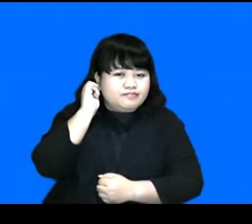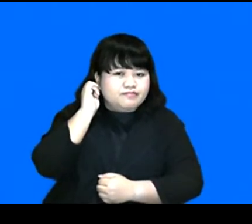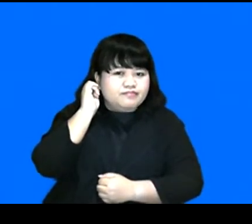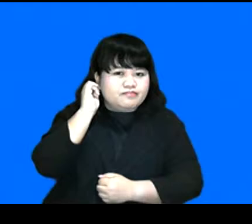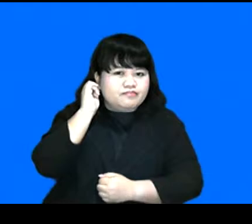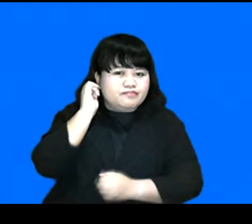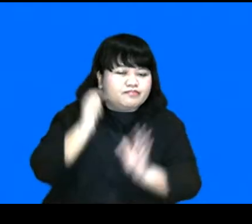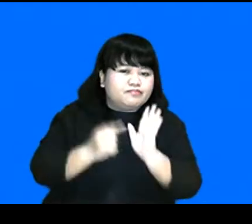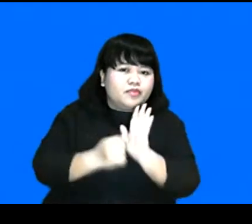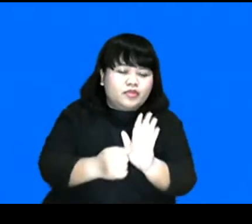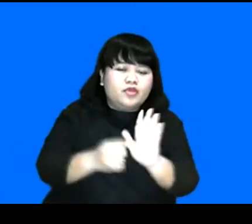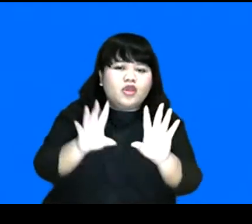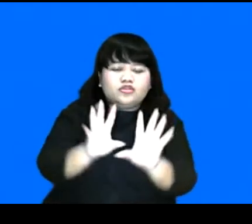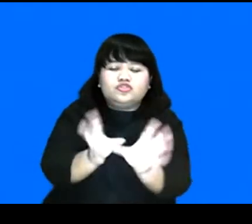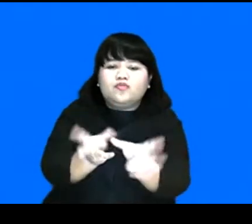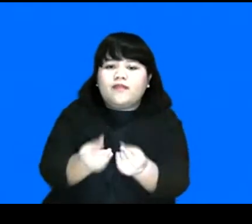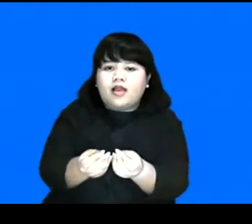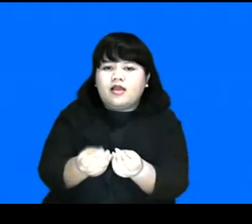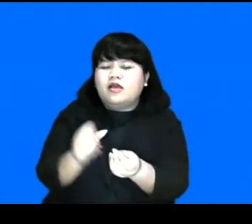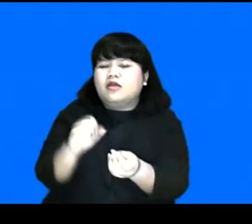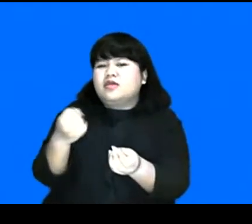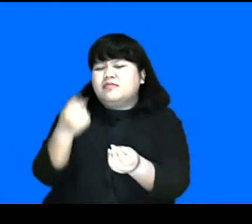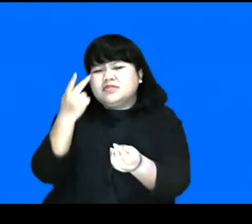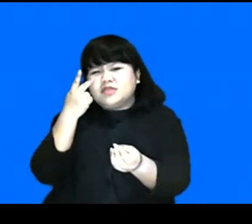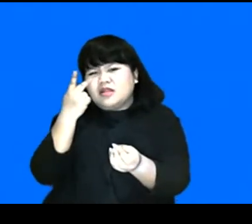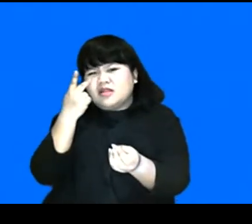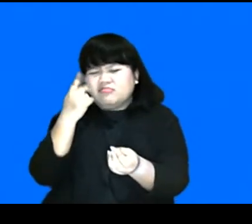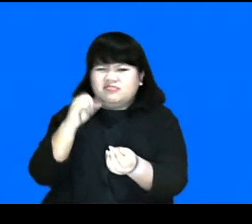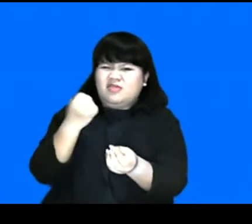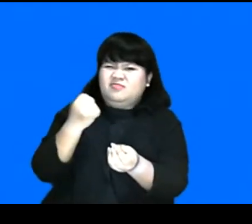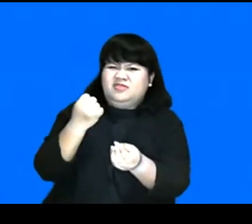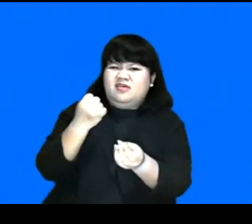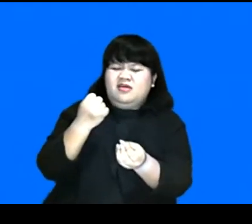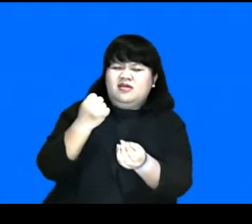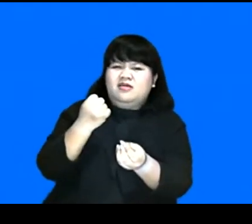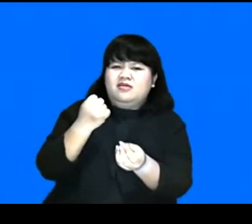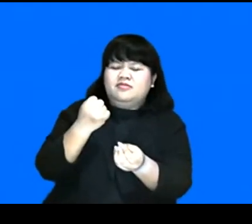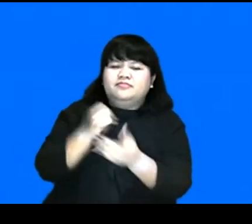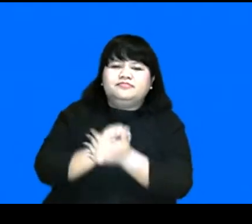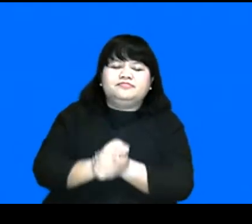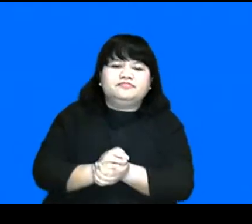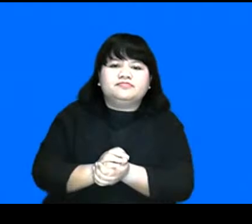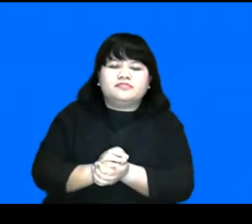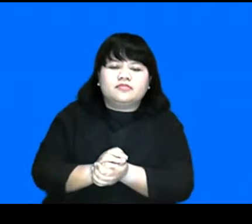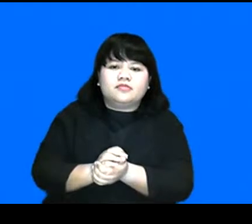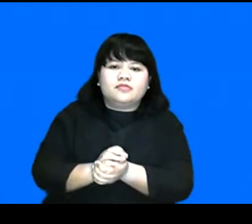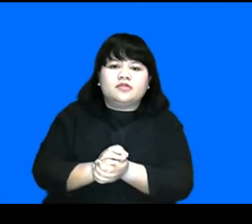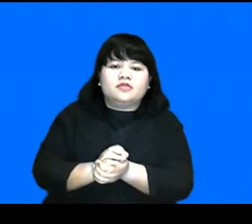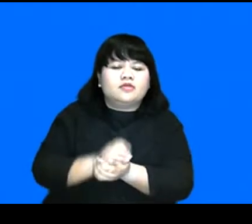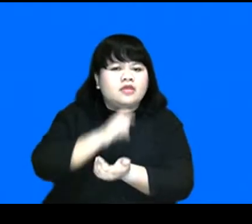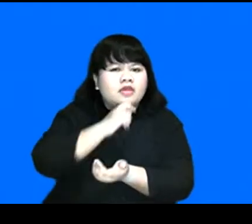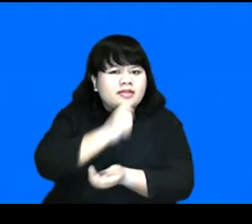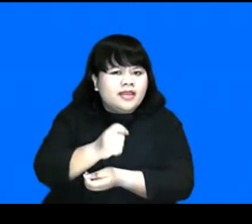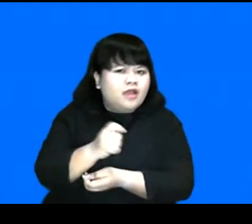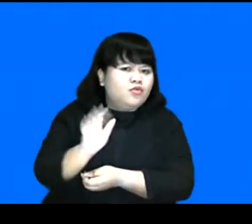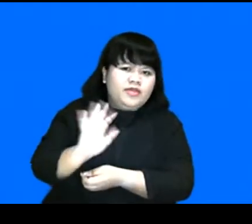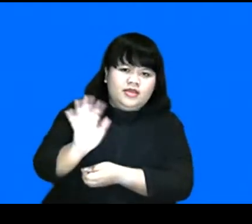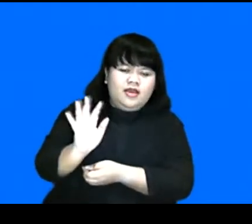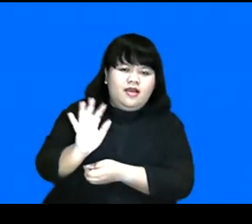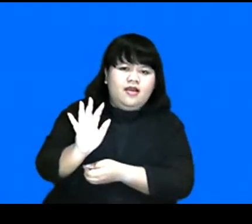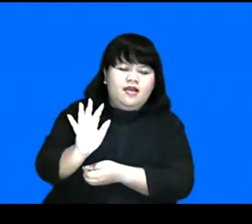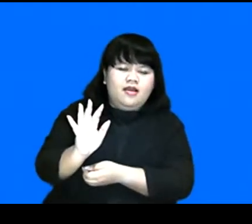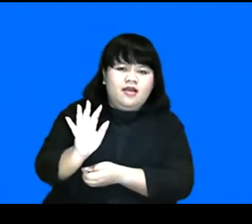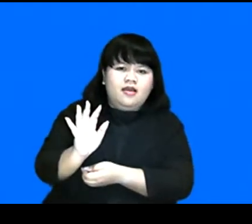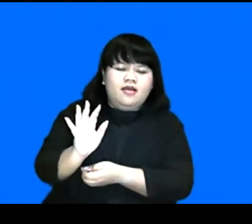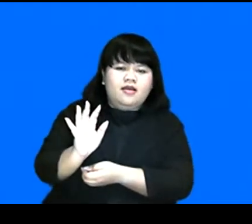it. And yet, because they are not acknowledged as taxpayers, as economic contributors,